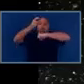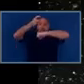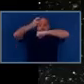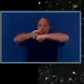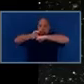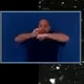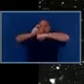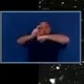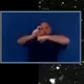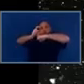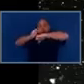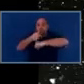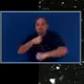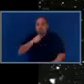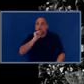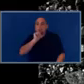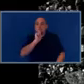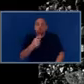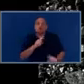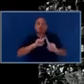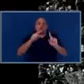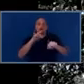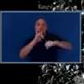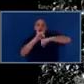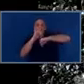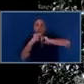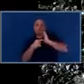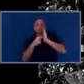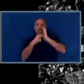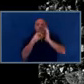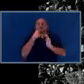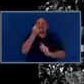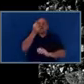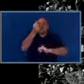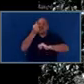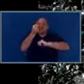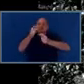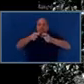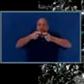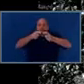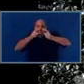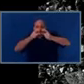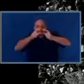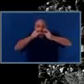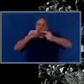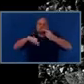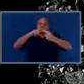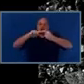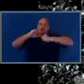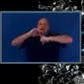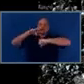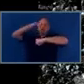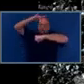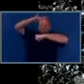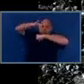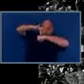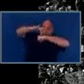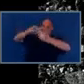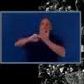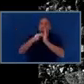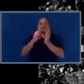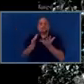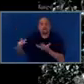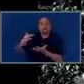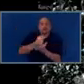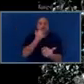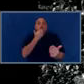Preliminary signs suggest that it had a minor tilt at most, which is very good for sample collection. There's a